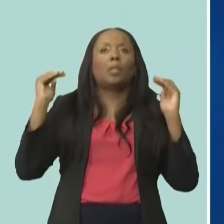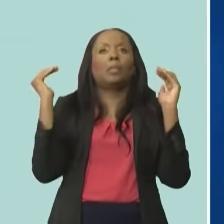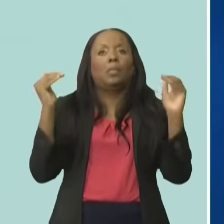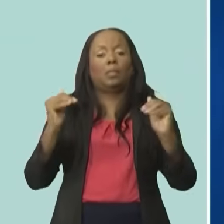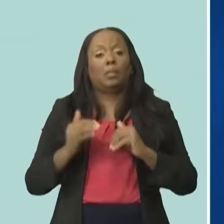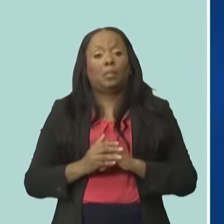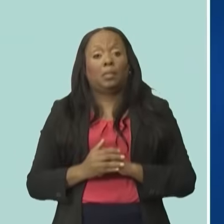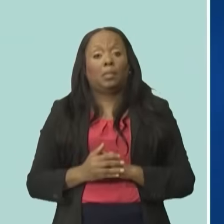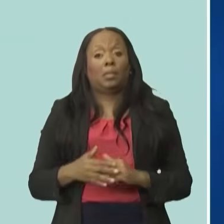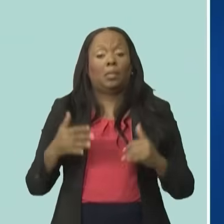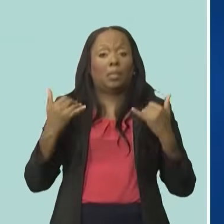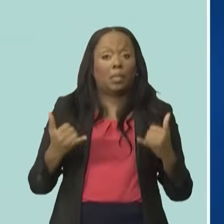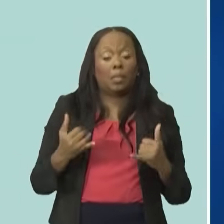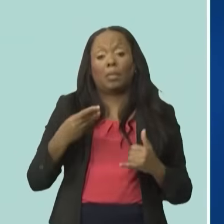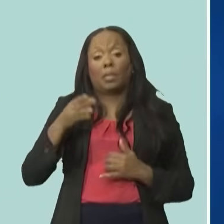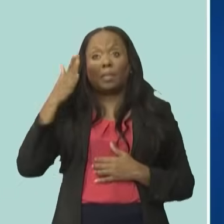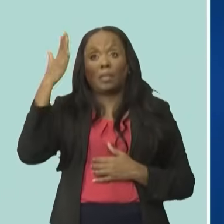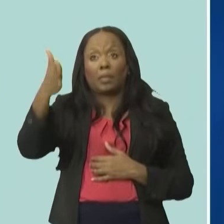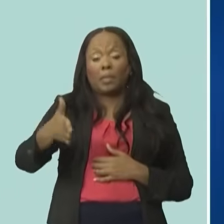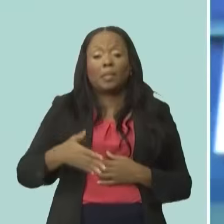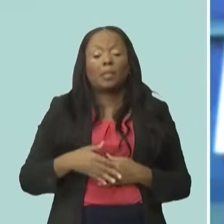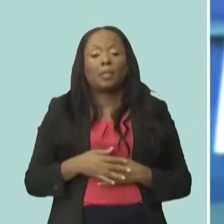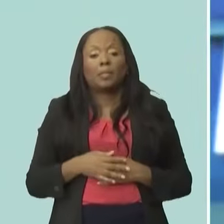but now and into the future.